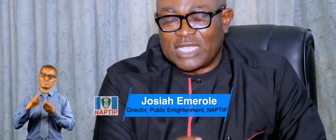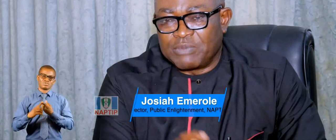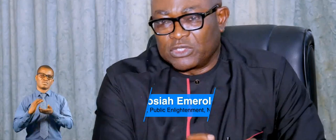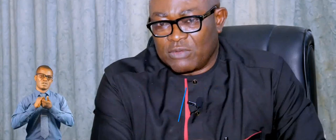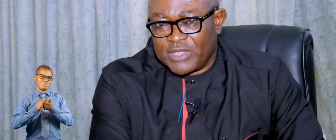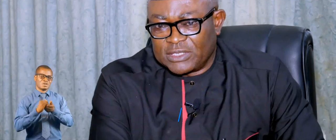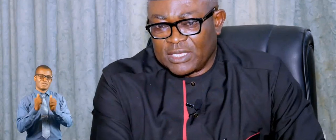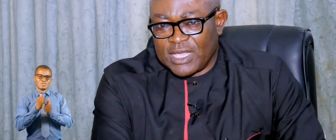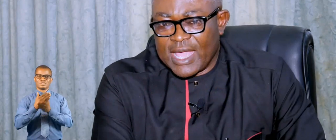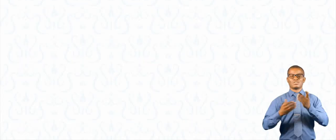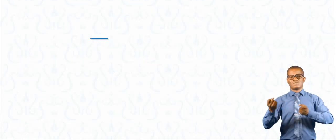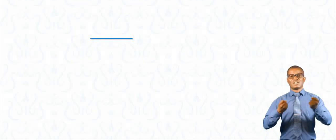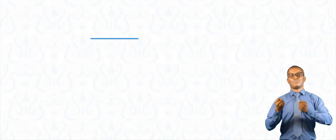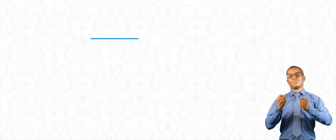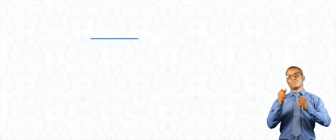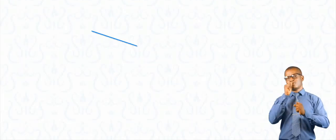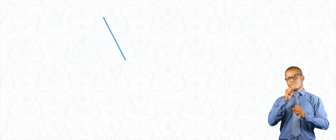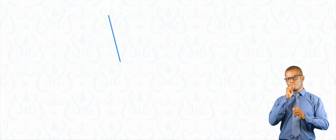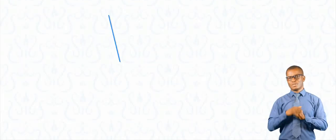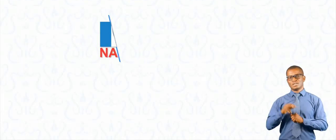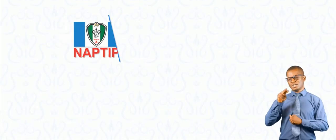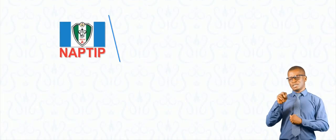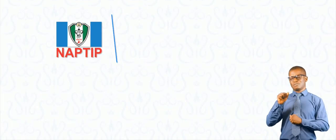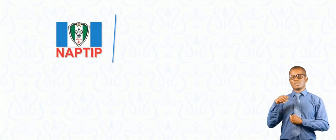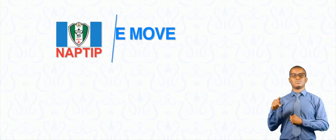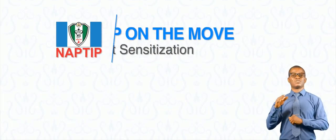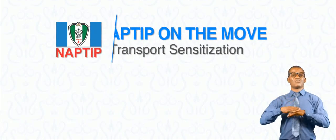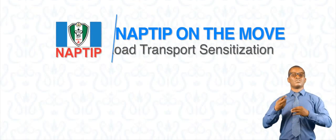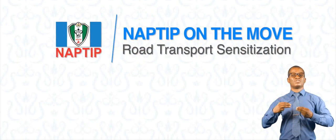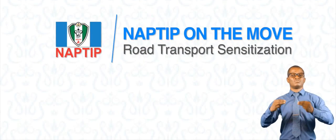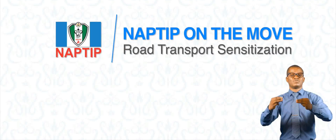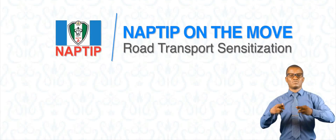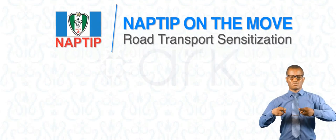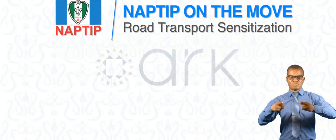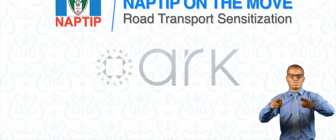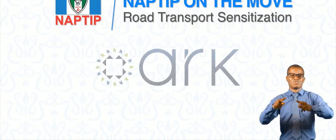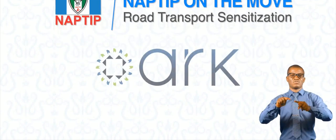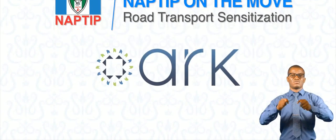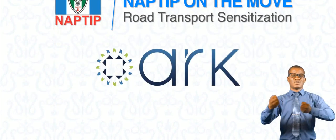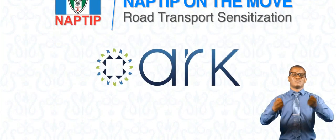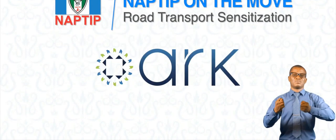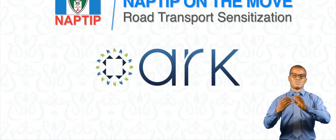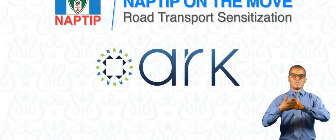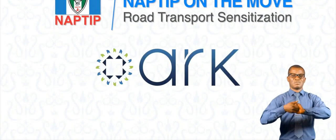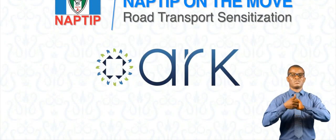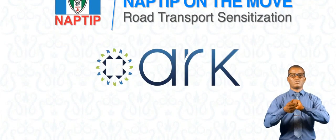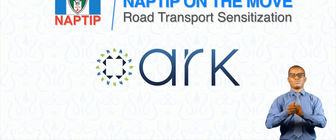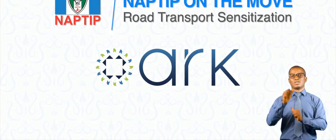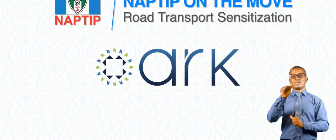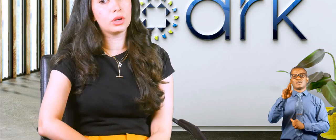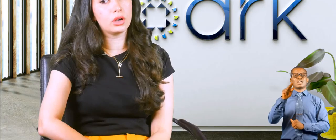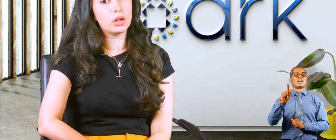with some transport companies. The Naptip On The Move Road Transport Sensitization is in collaboration with the ARC Group.